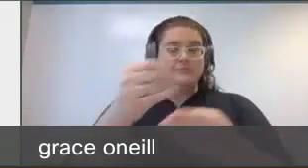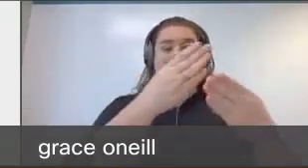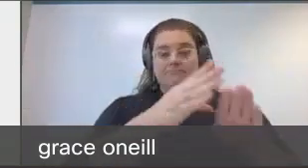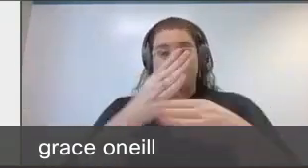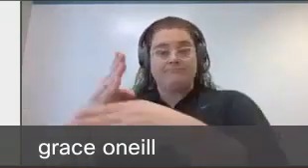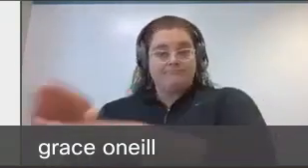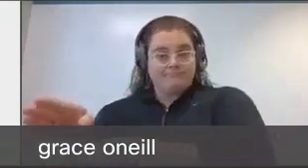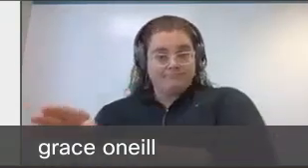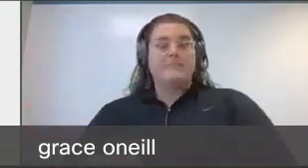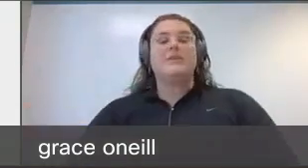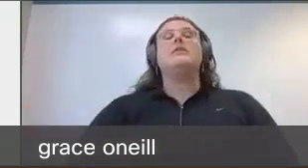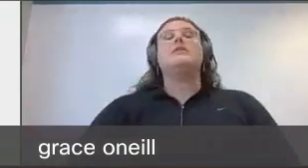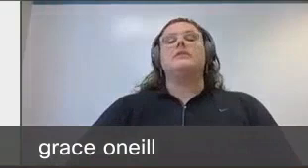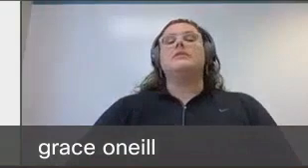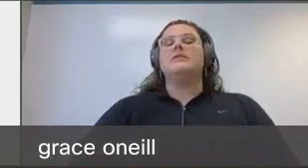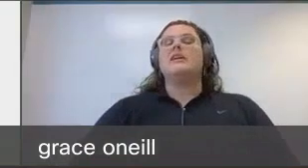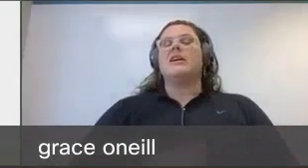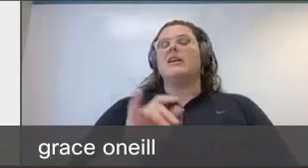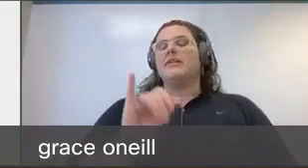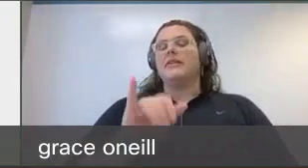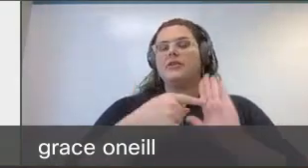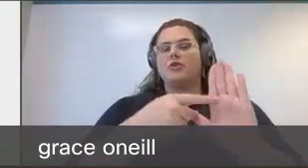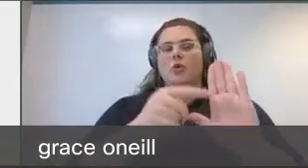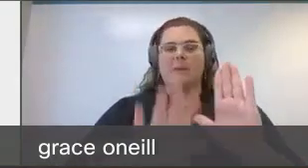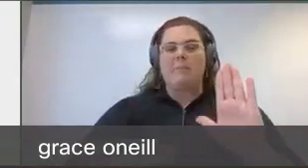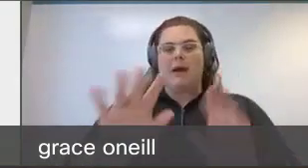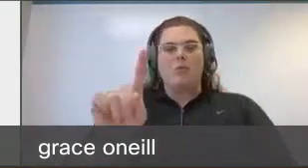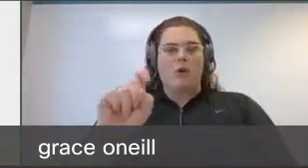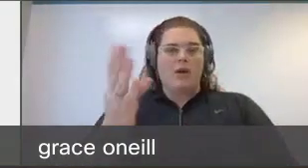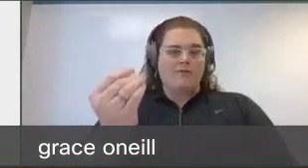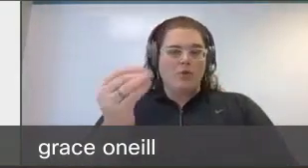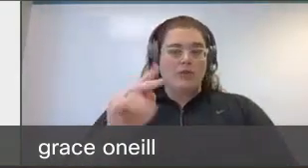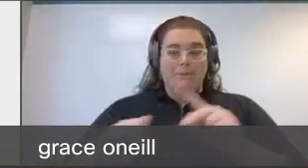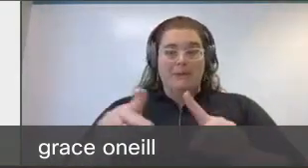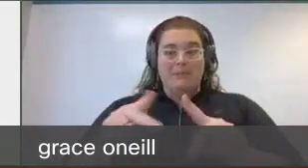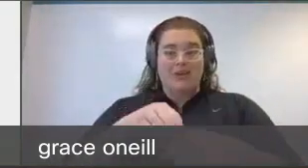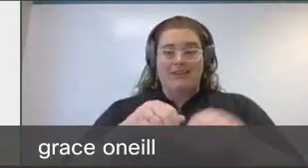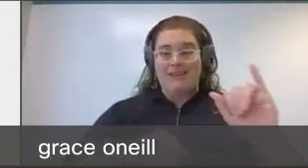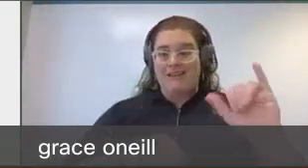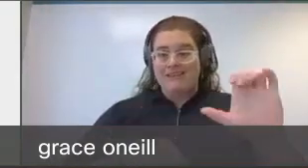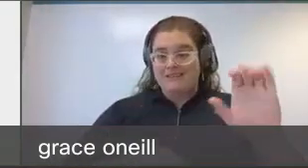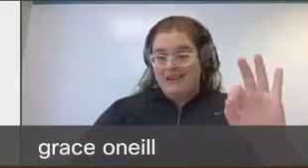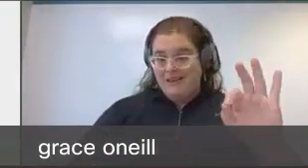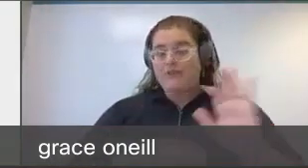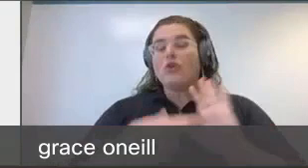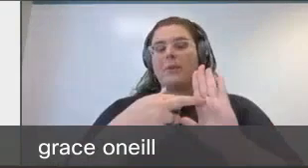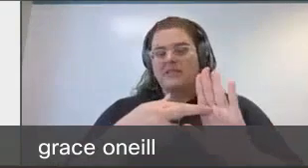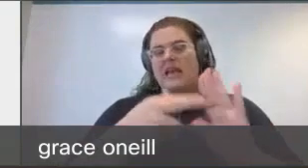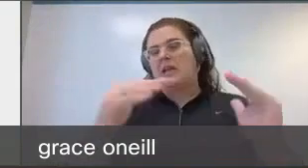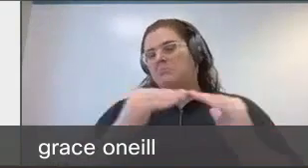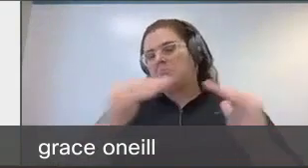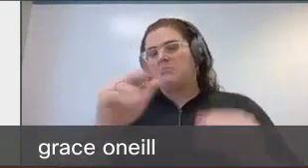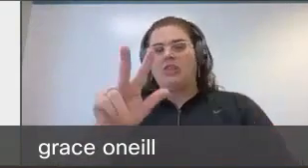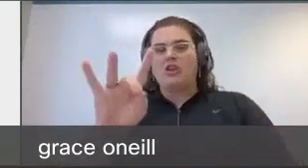this works out to about the 114 people in intermediate care facilities represent about 38% of people